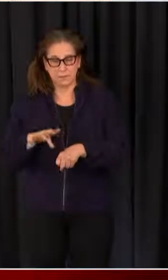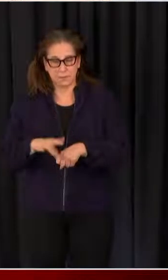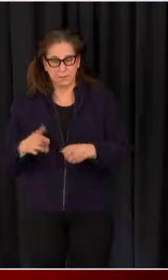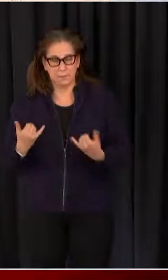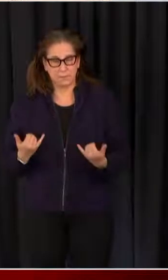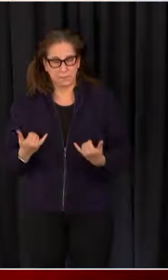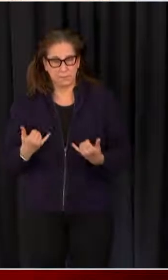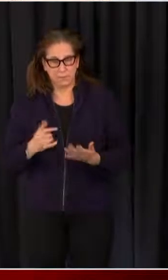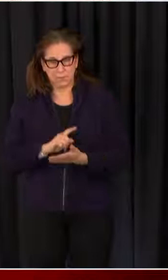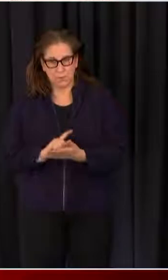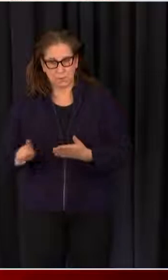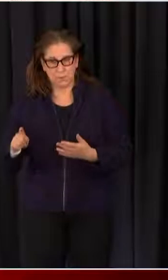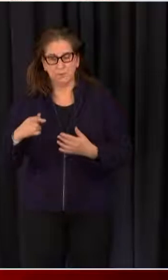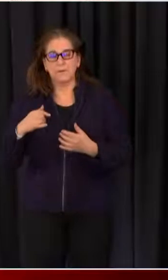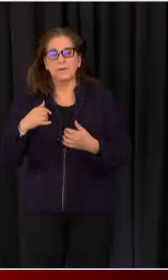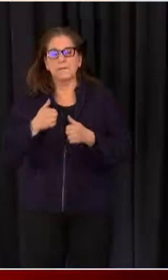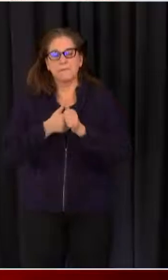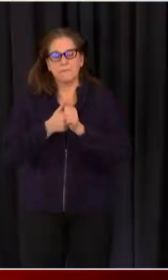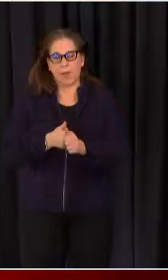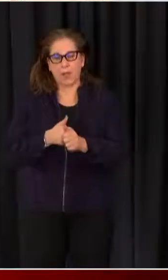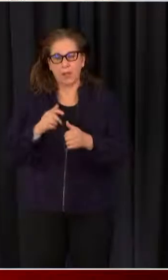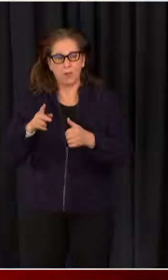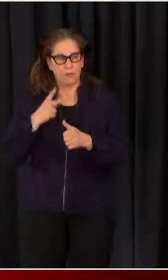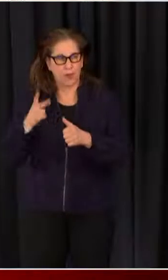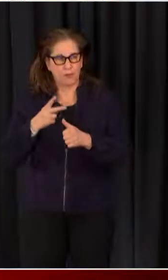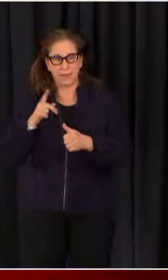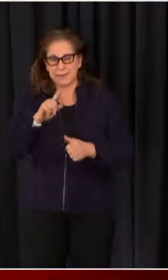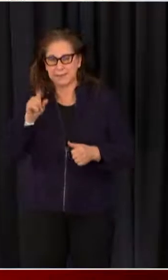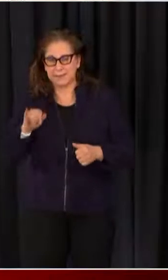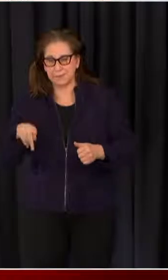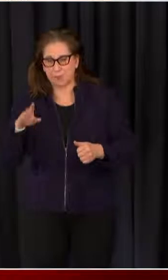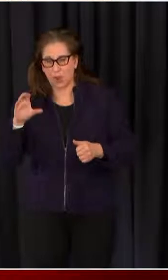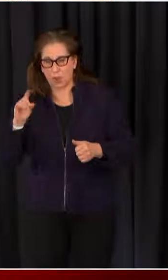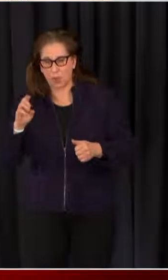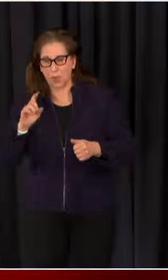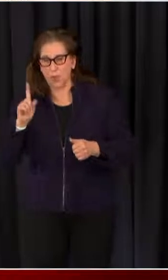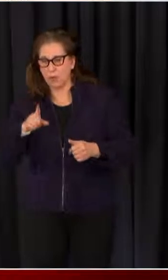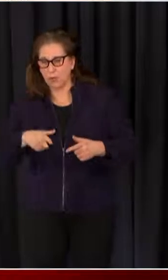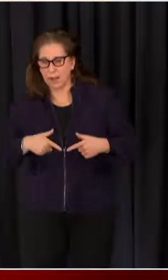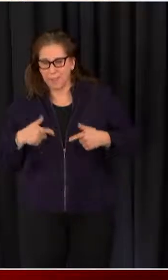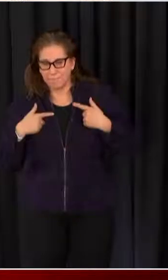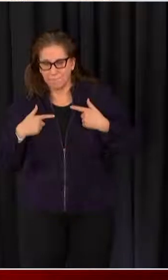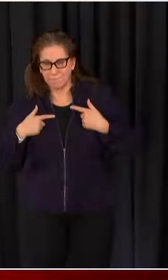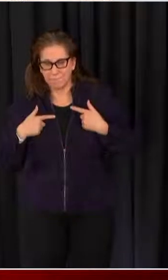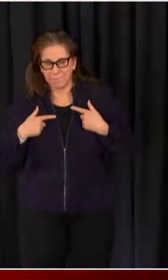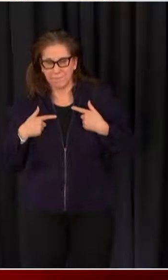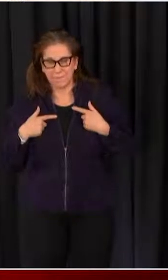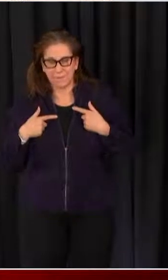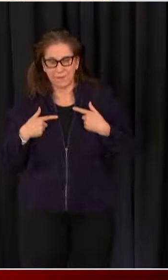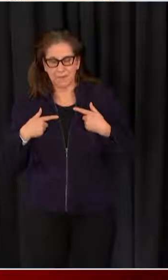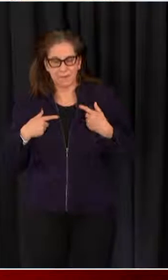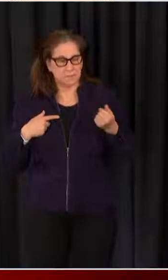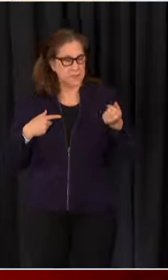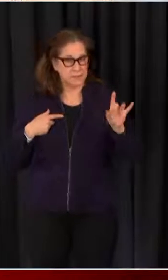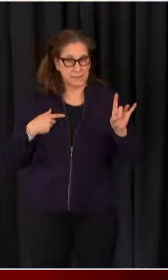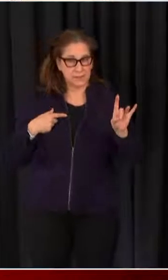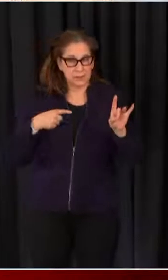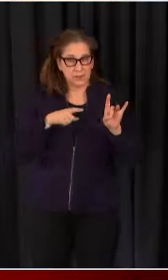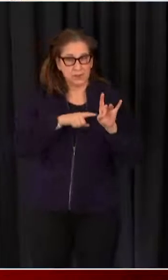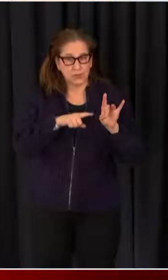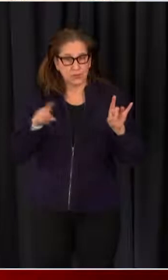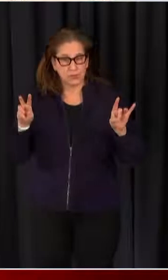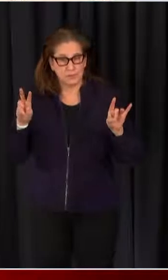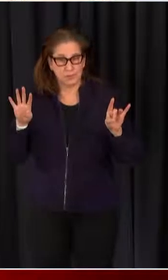codes could log in. People who are 65 or older, or between the ages of 18 and